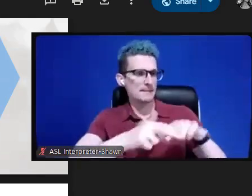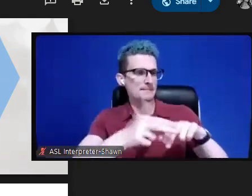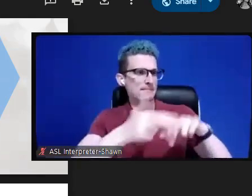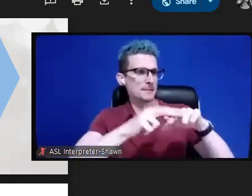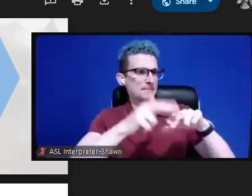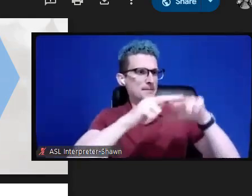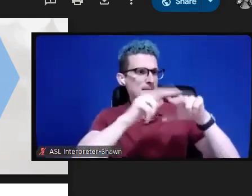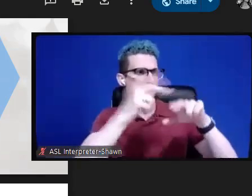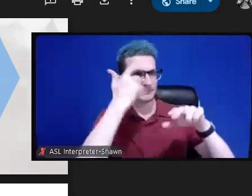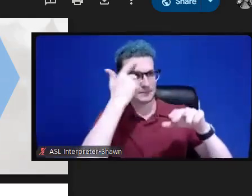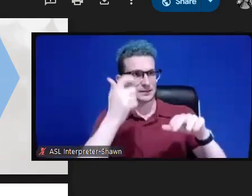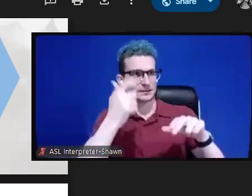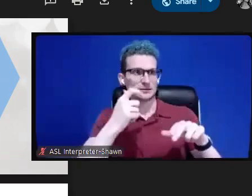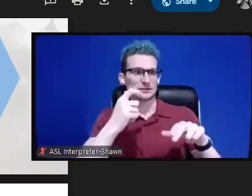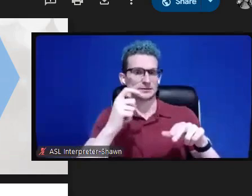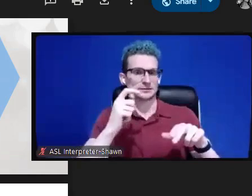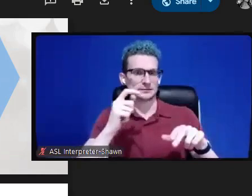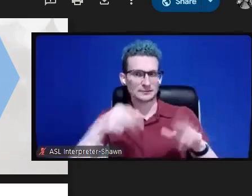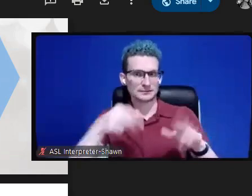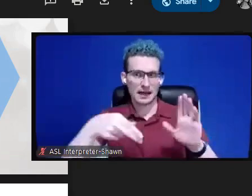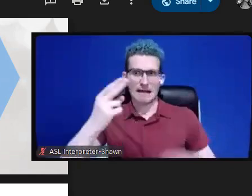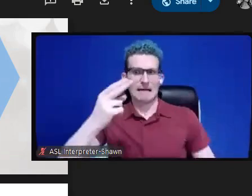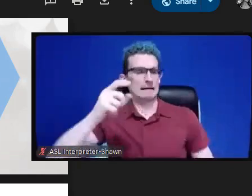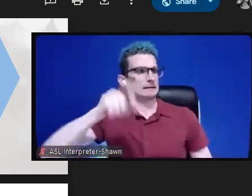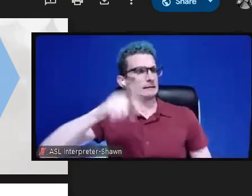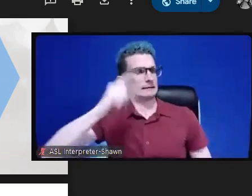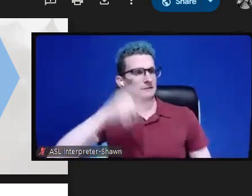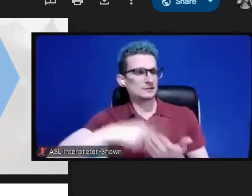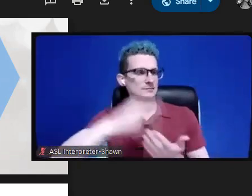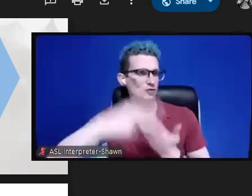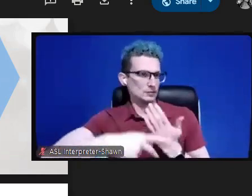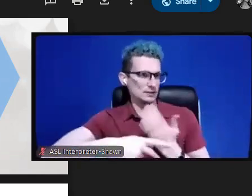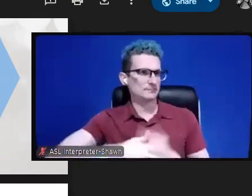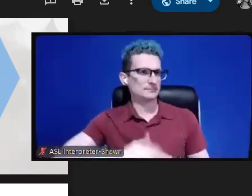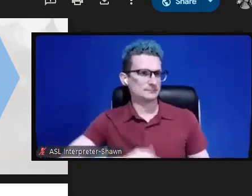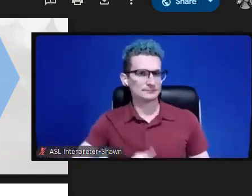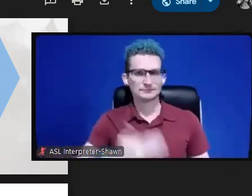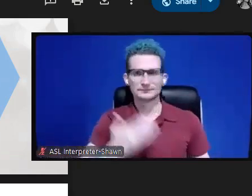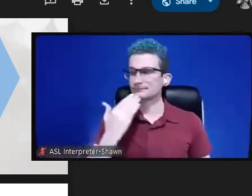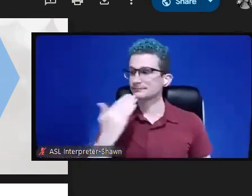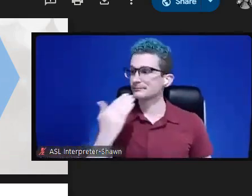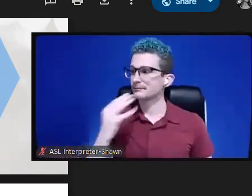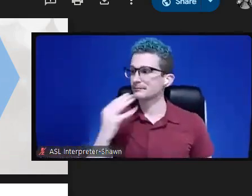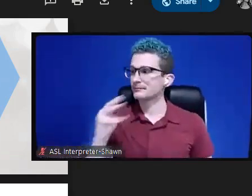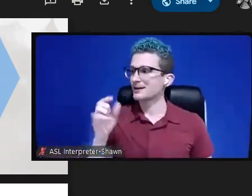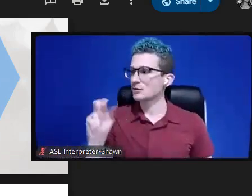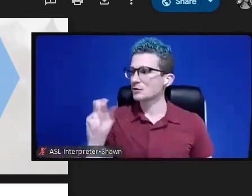Thanks for that, Megan. Appreciate it.